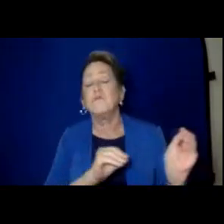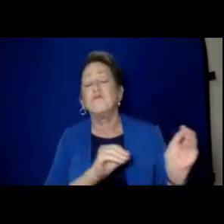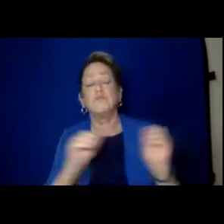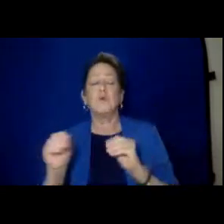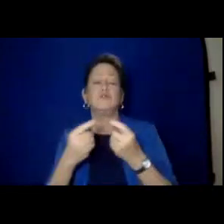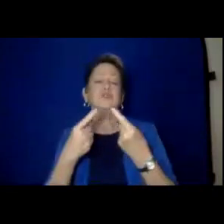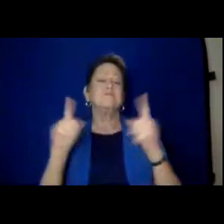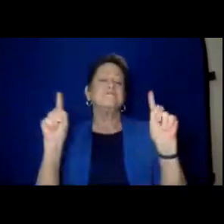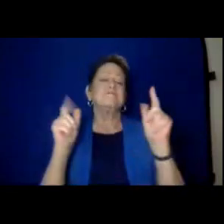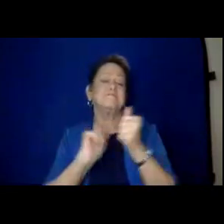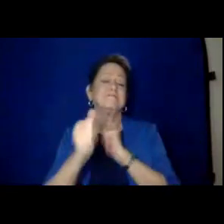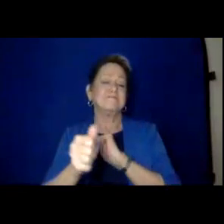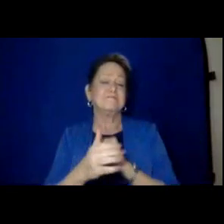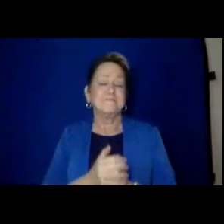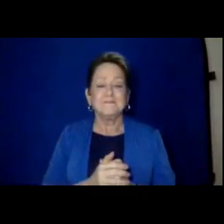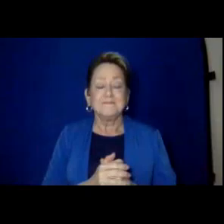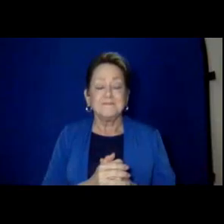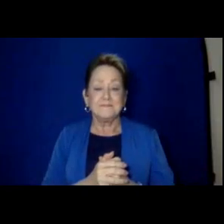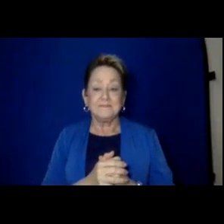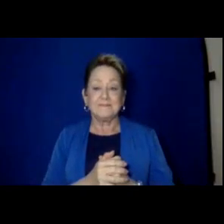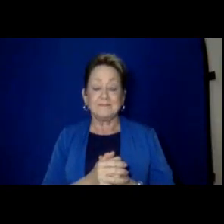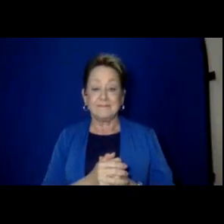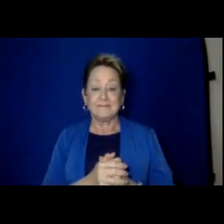Motion carries.